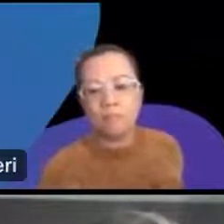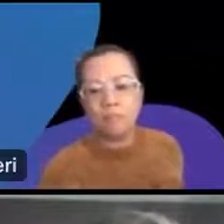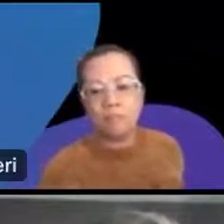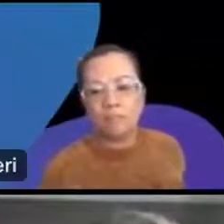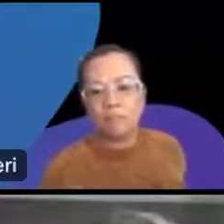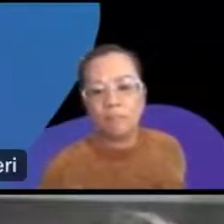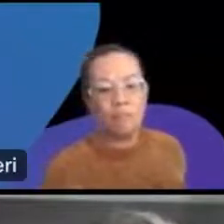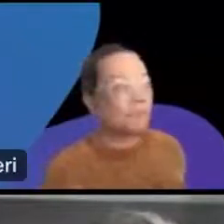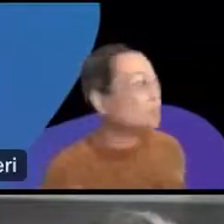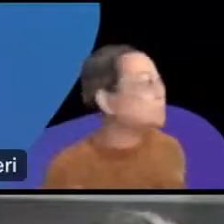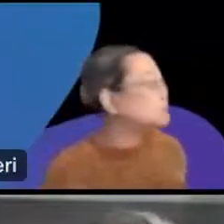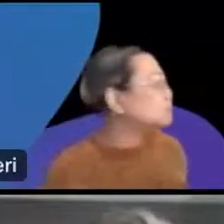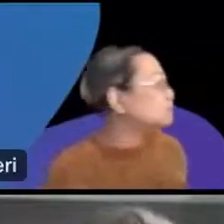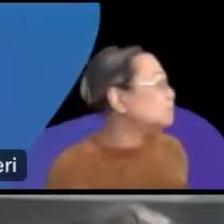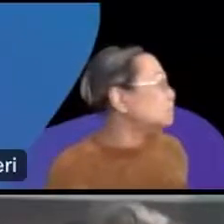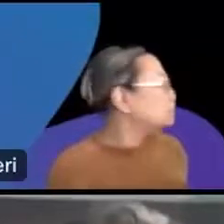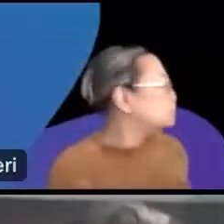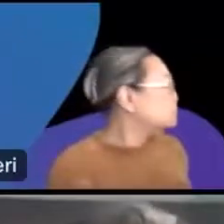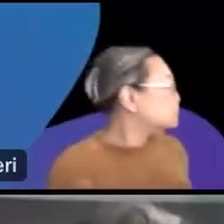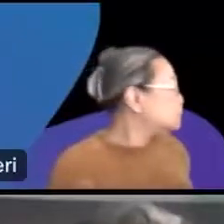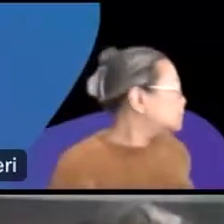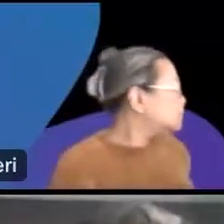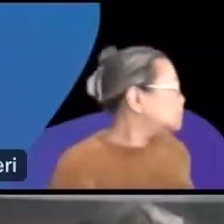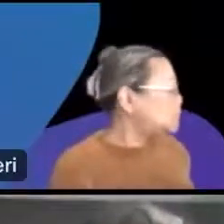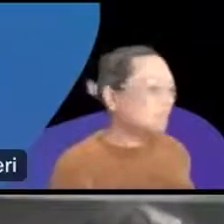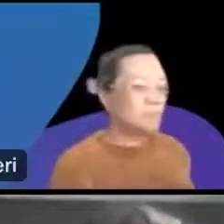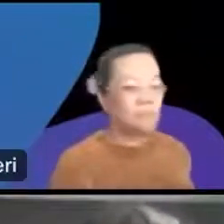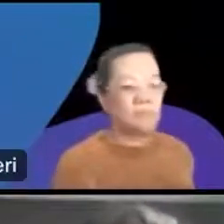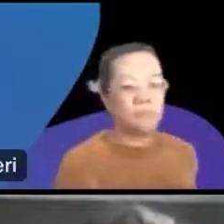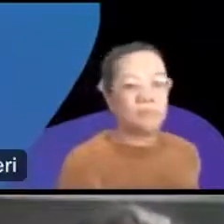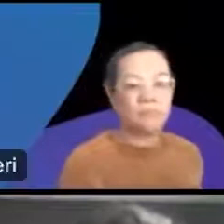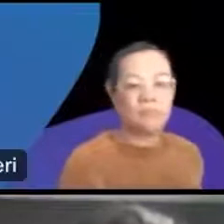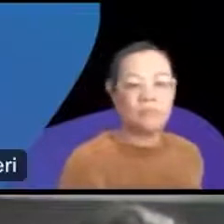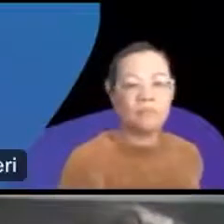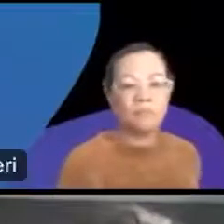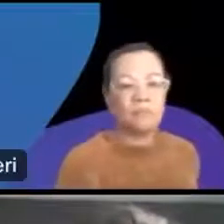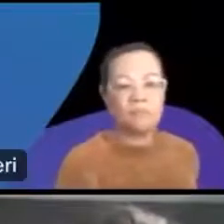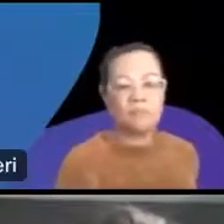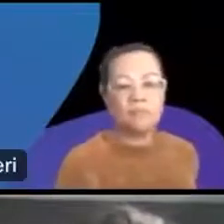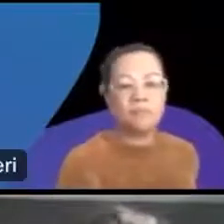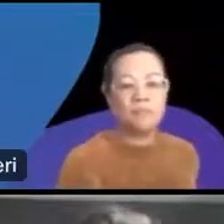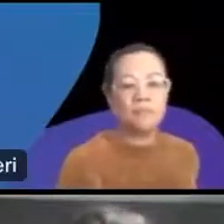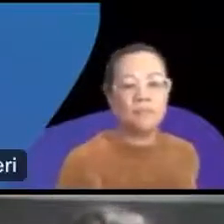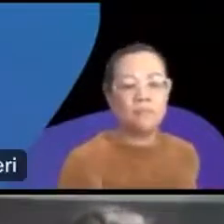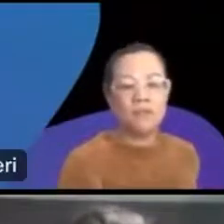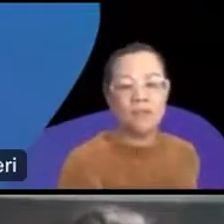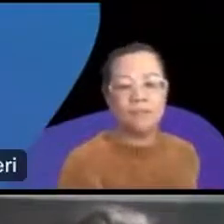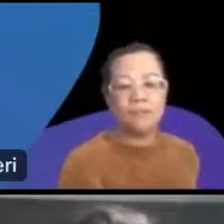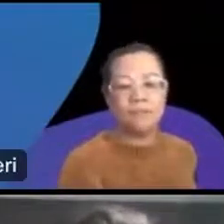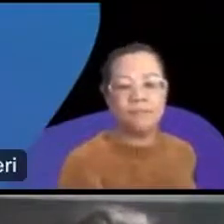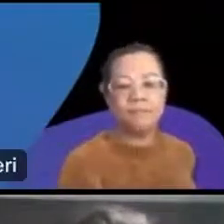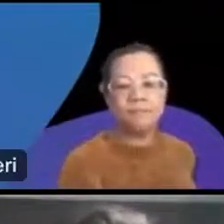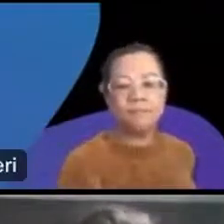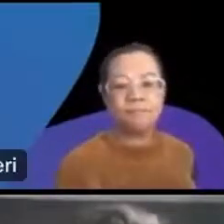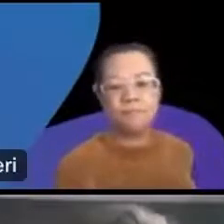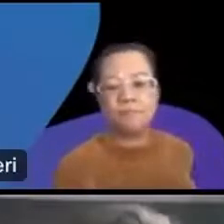service providers as well about how these additional requirements are going to impact you too. And again, I